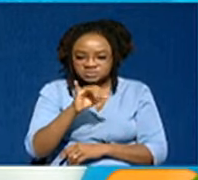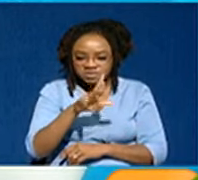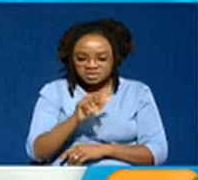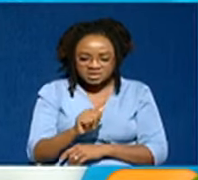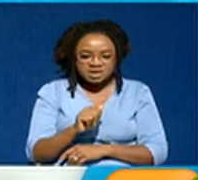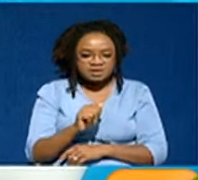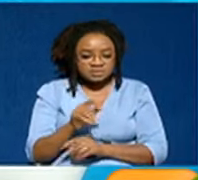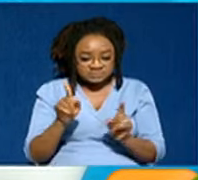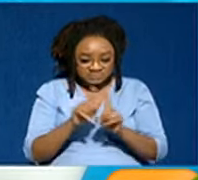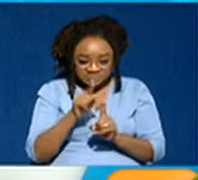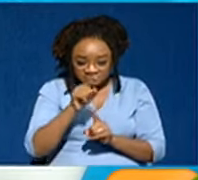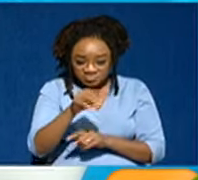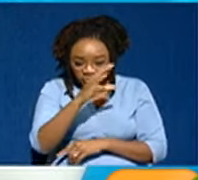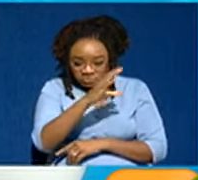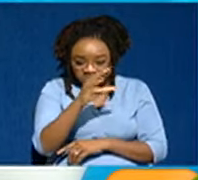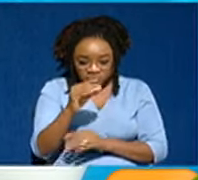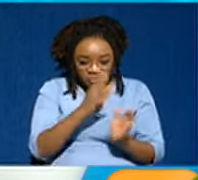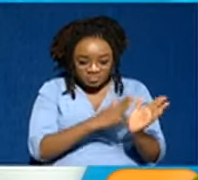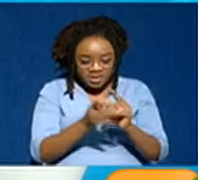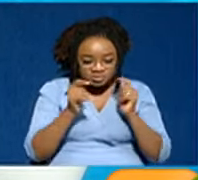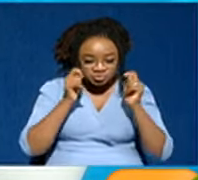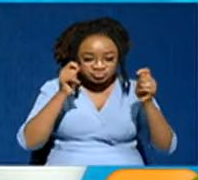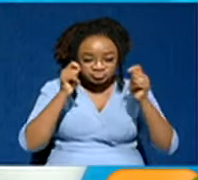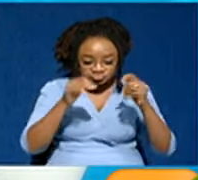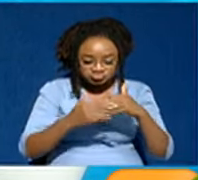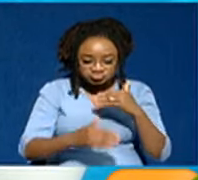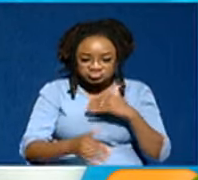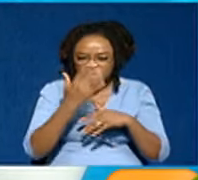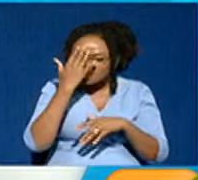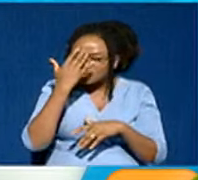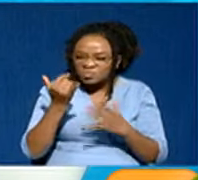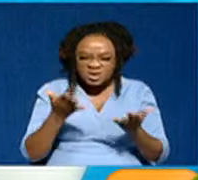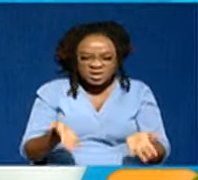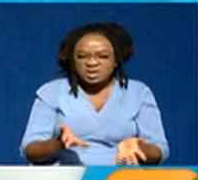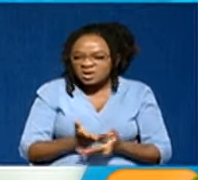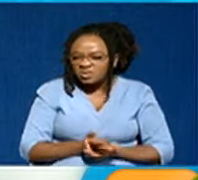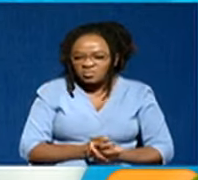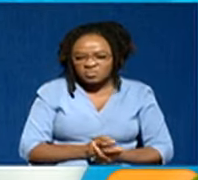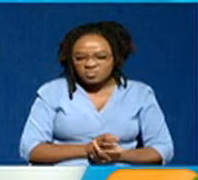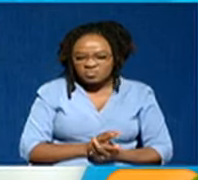to down your tools on the 4th of April. Why now? Some people would argue